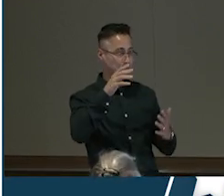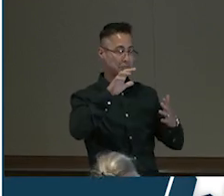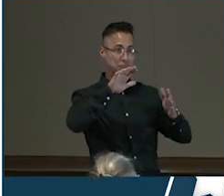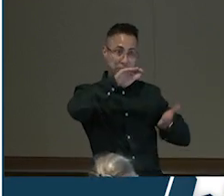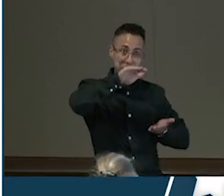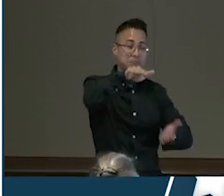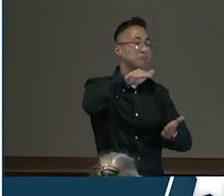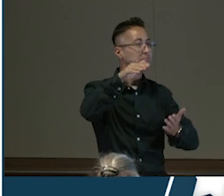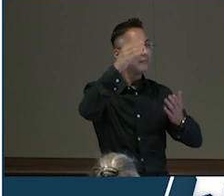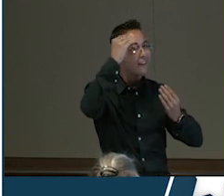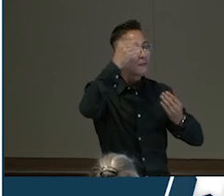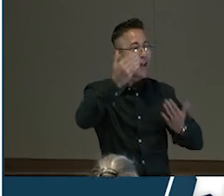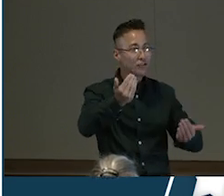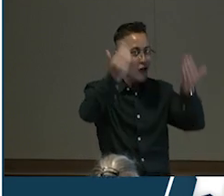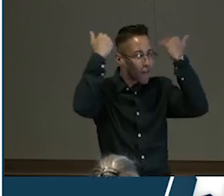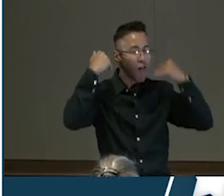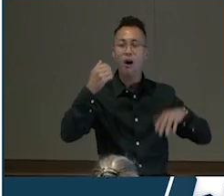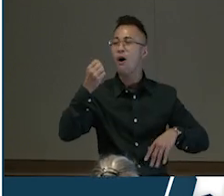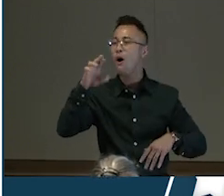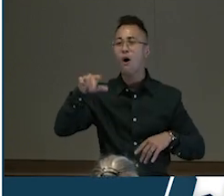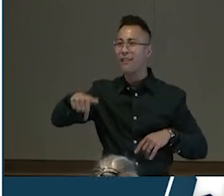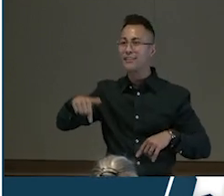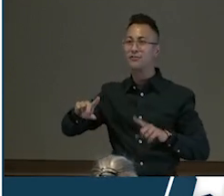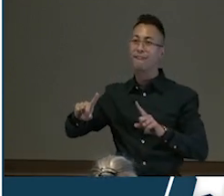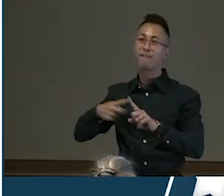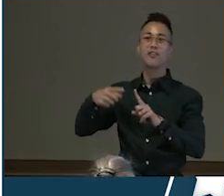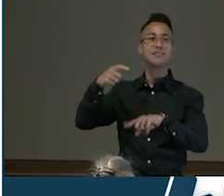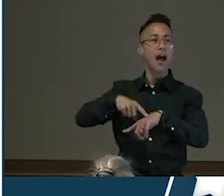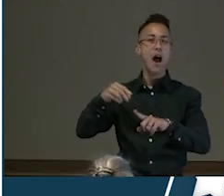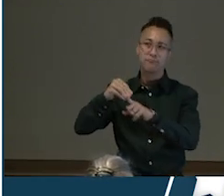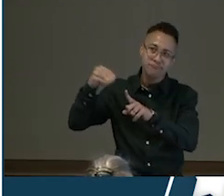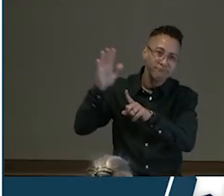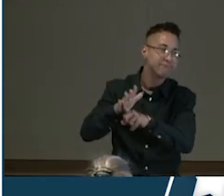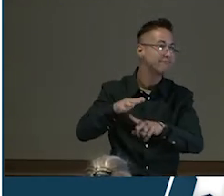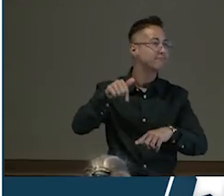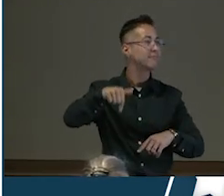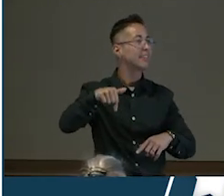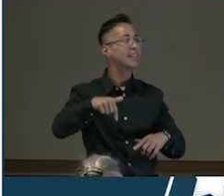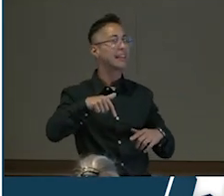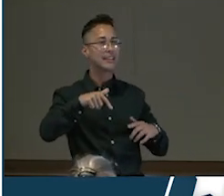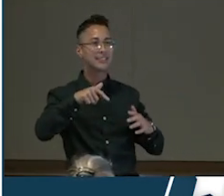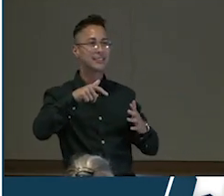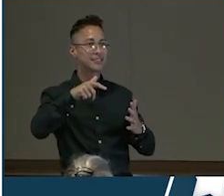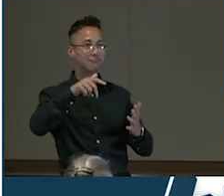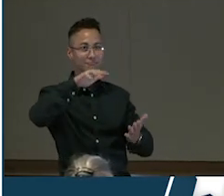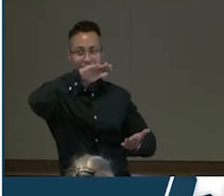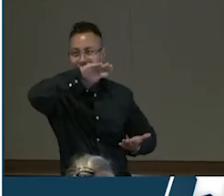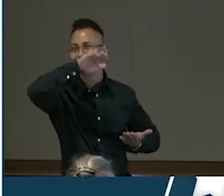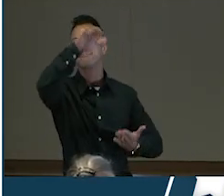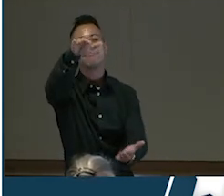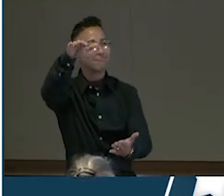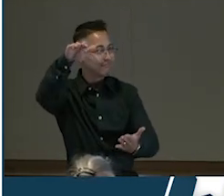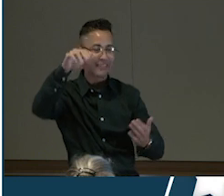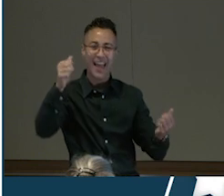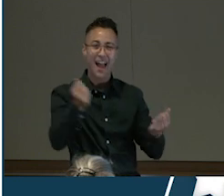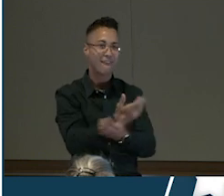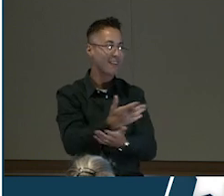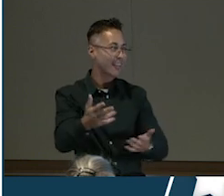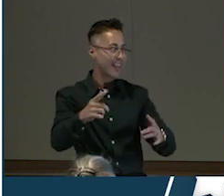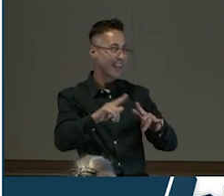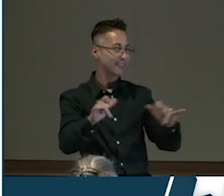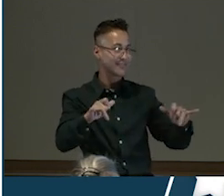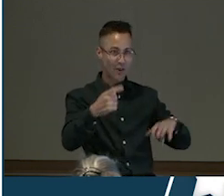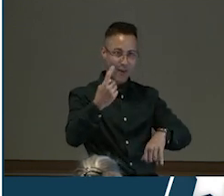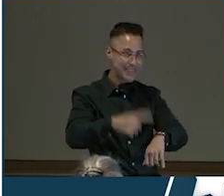like these, or it's your first time getting bombarded by this much information and just everything all at once.